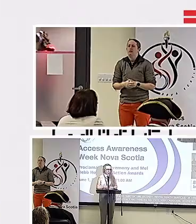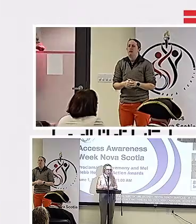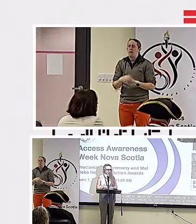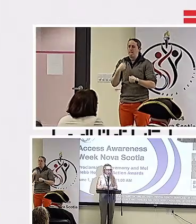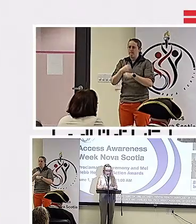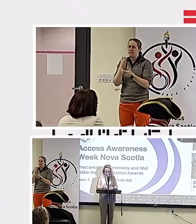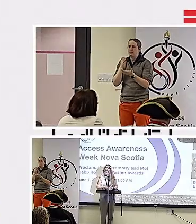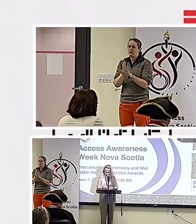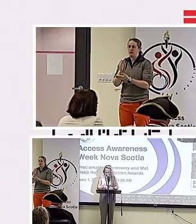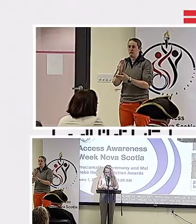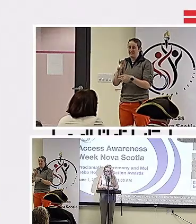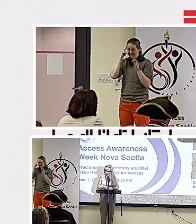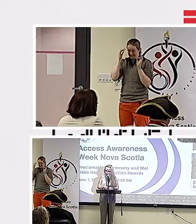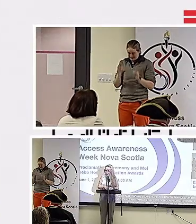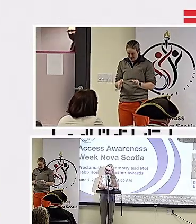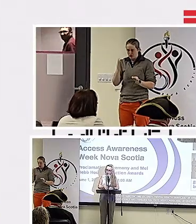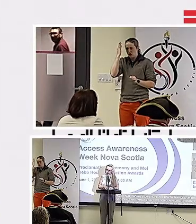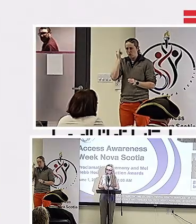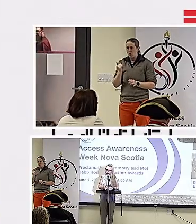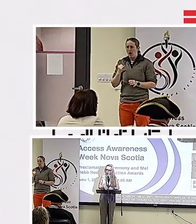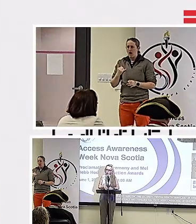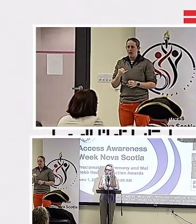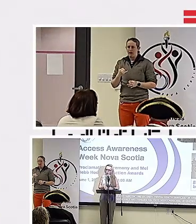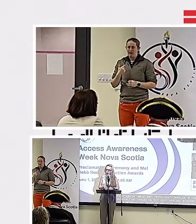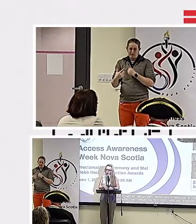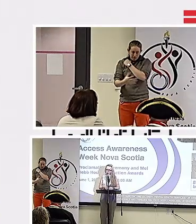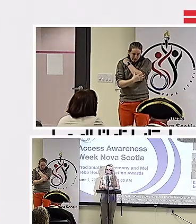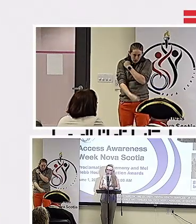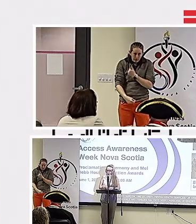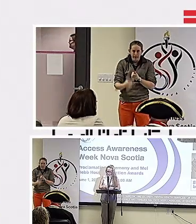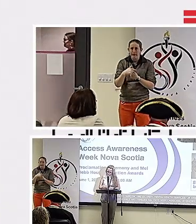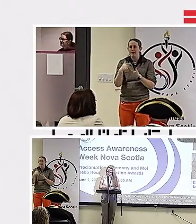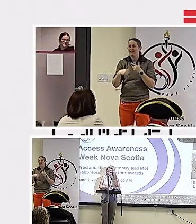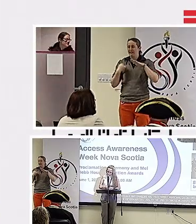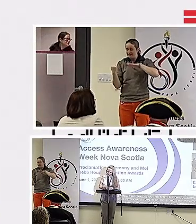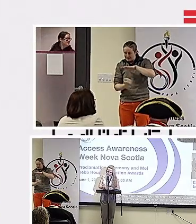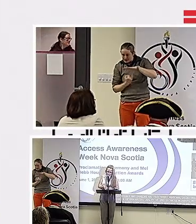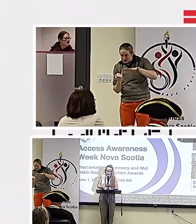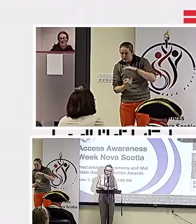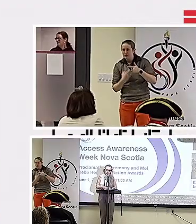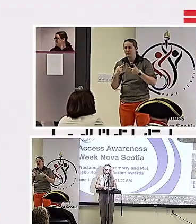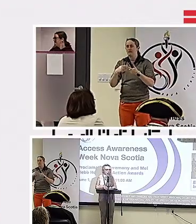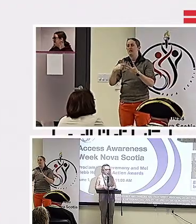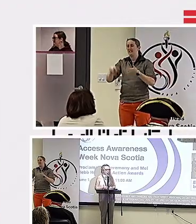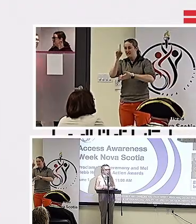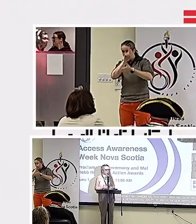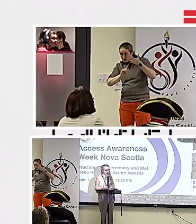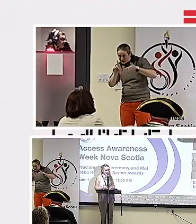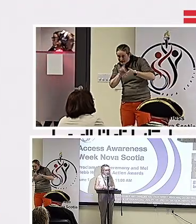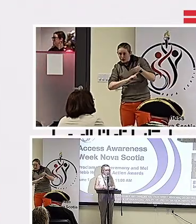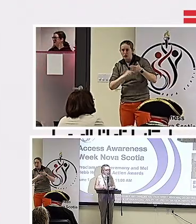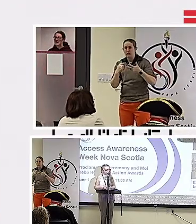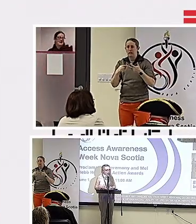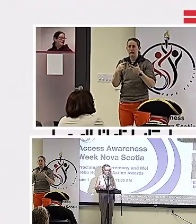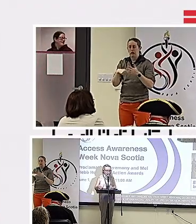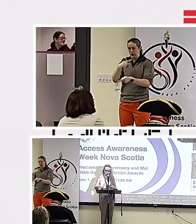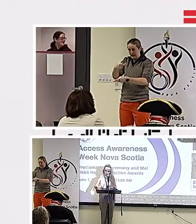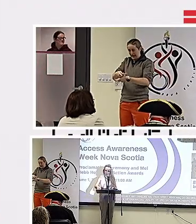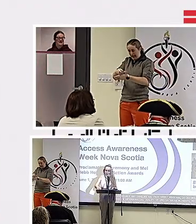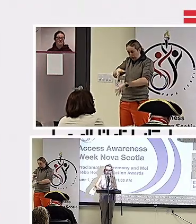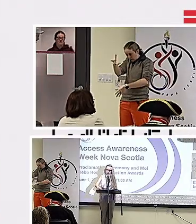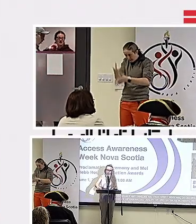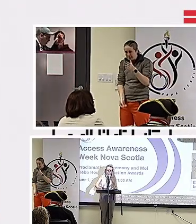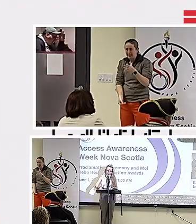by poverty, isolation, discrimination, lack of care, or systemic